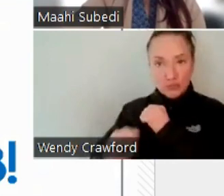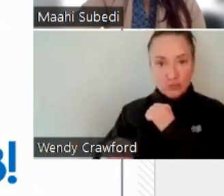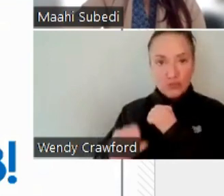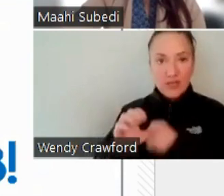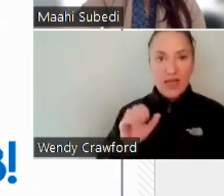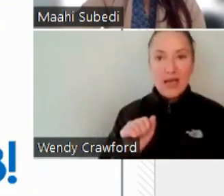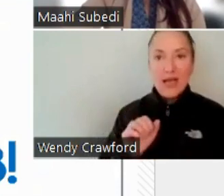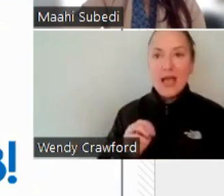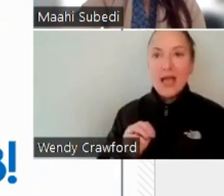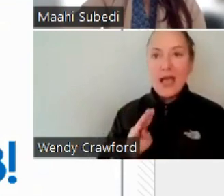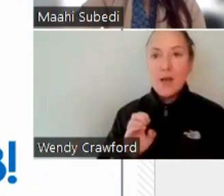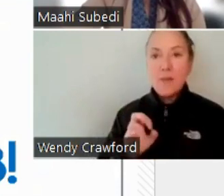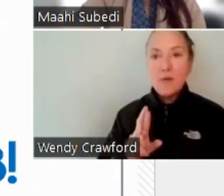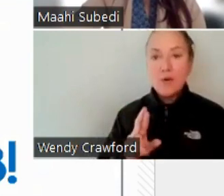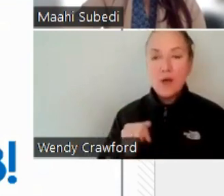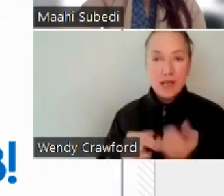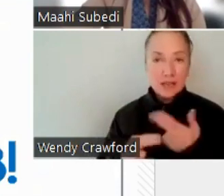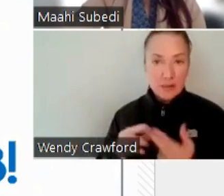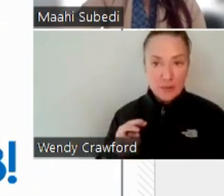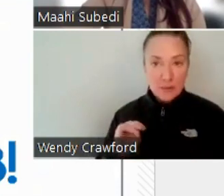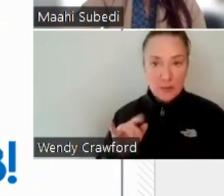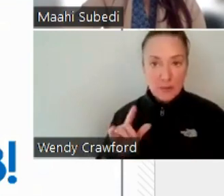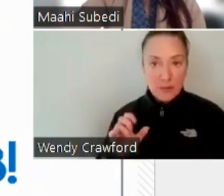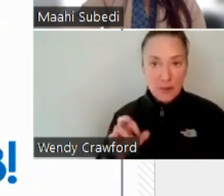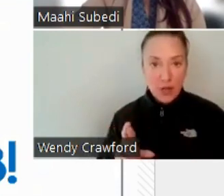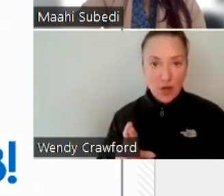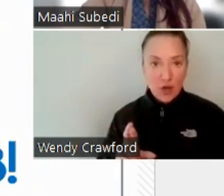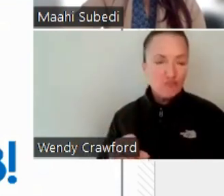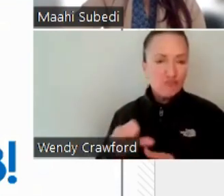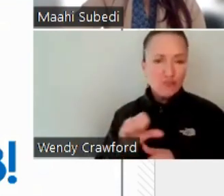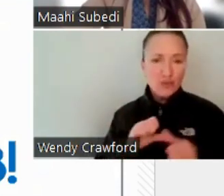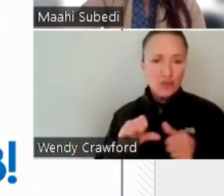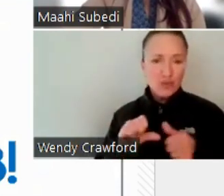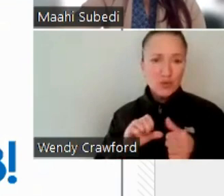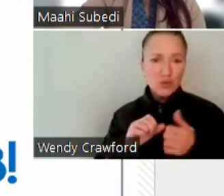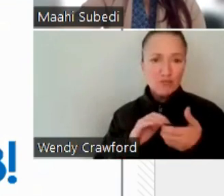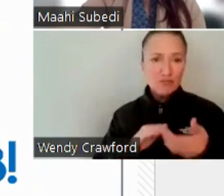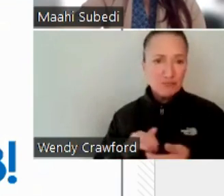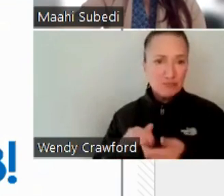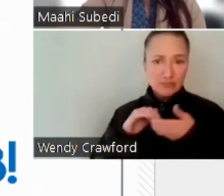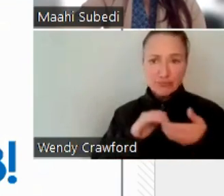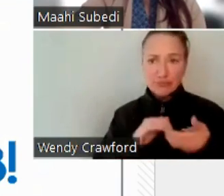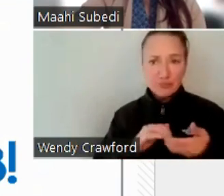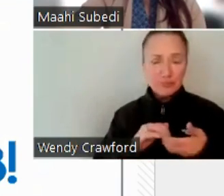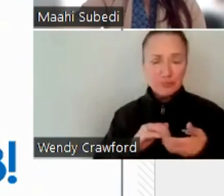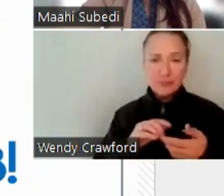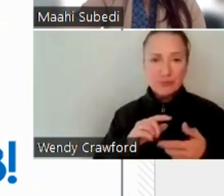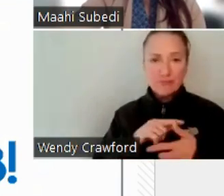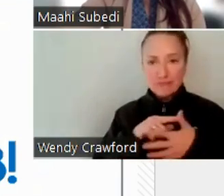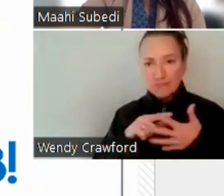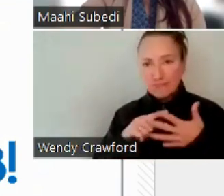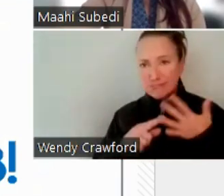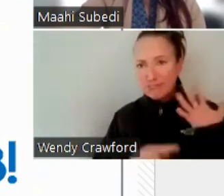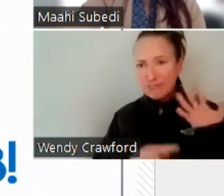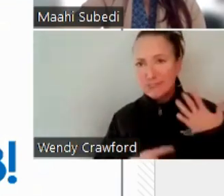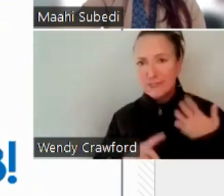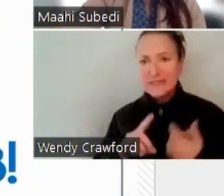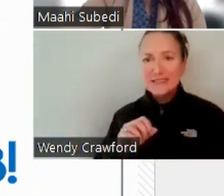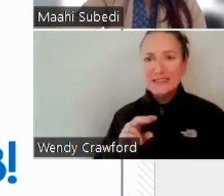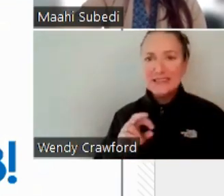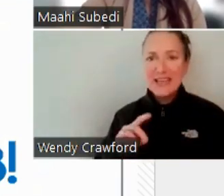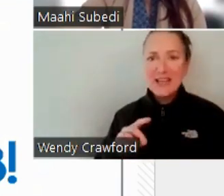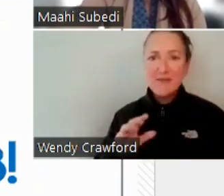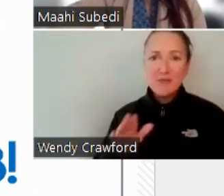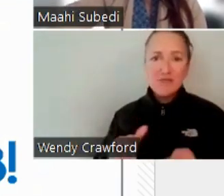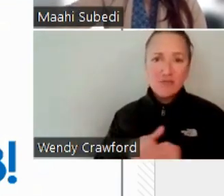Miller who has done social media marketing collaborations with brands like Dunkin' Donuts, Fabletics, David's Bridal,